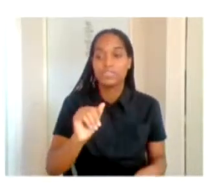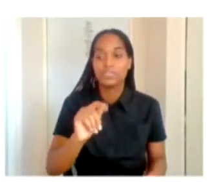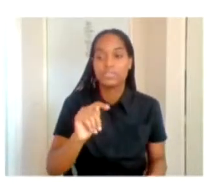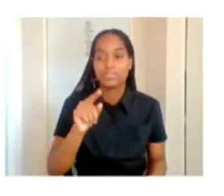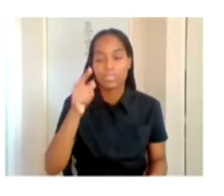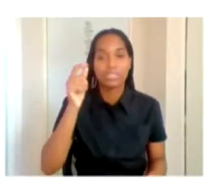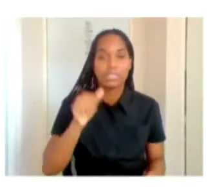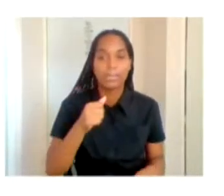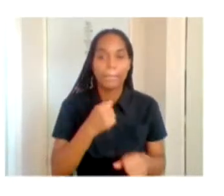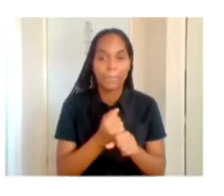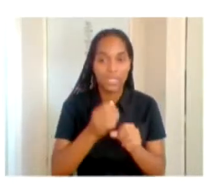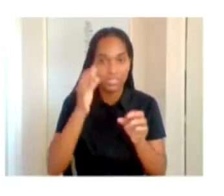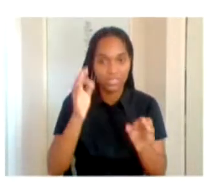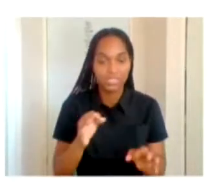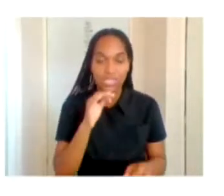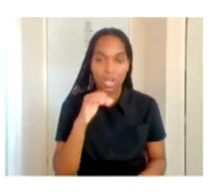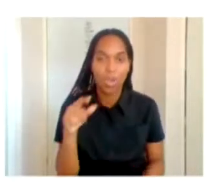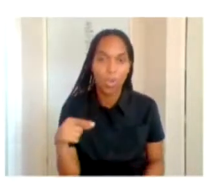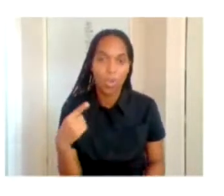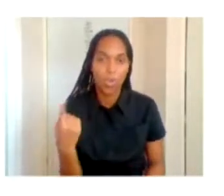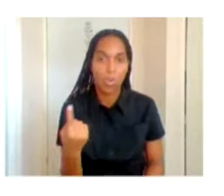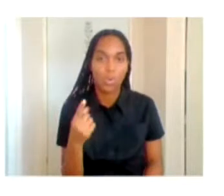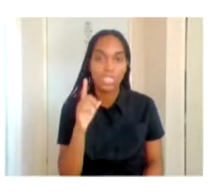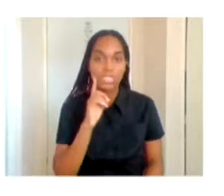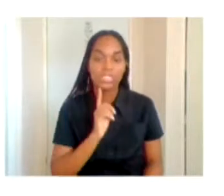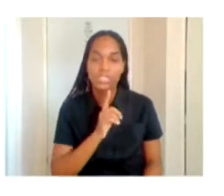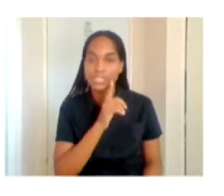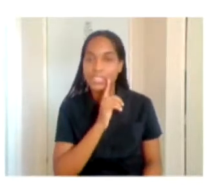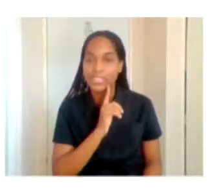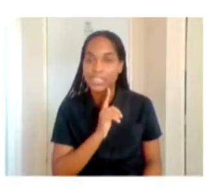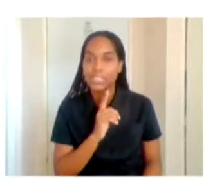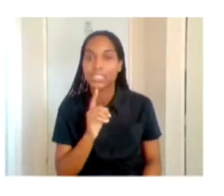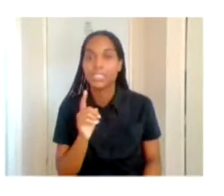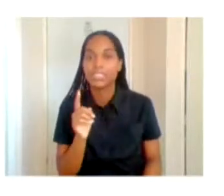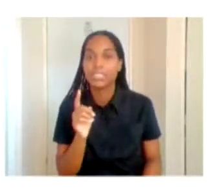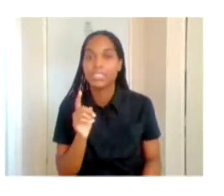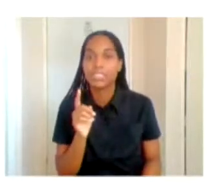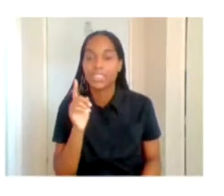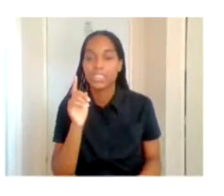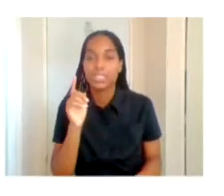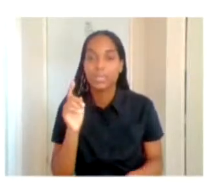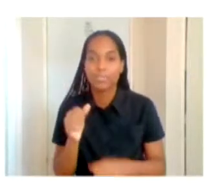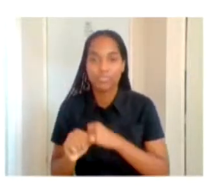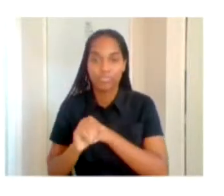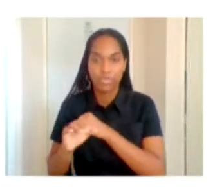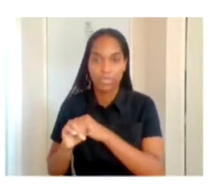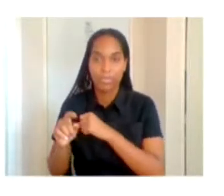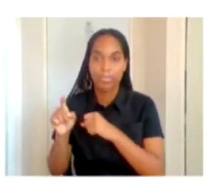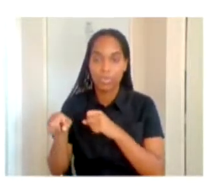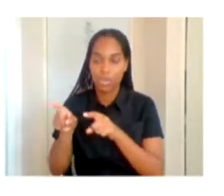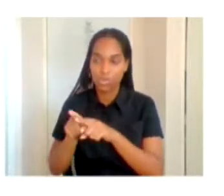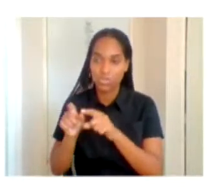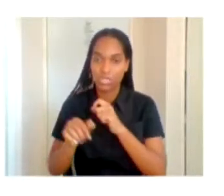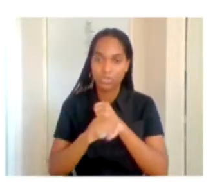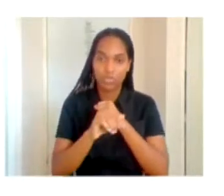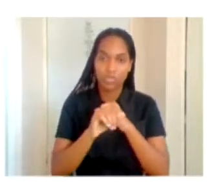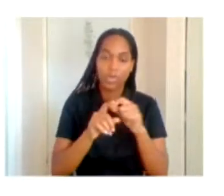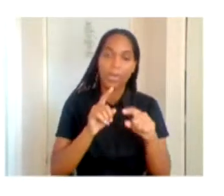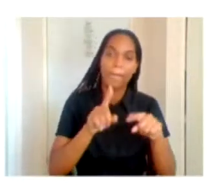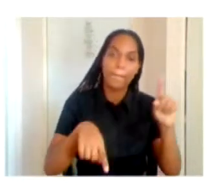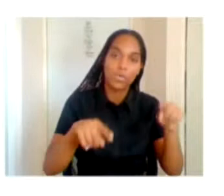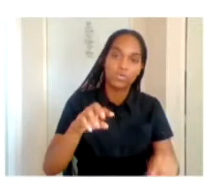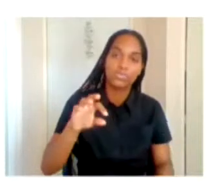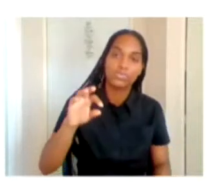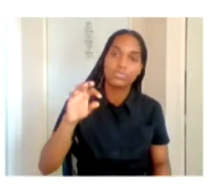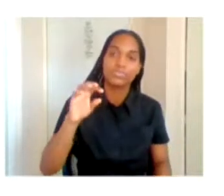only the single broadcaster, but perhaps multiple broadcasters, and actually allow it to be delivered over multiple frequencies or over